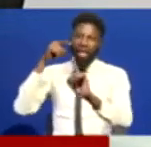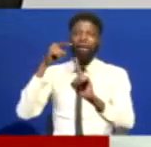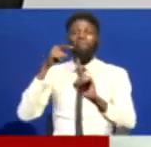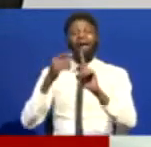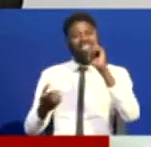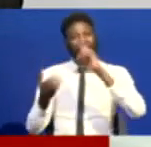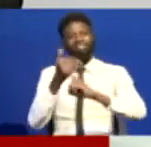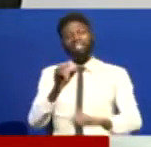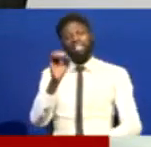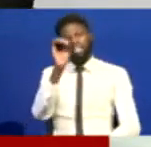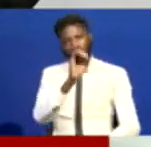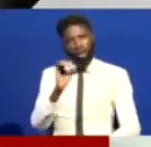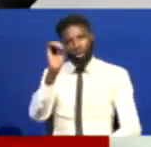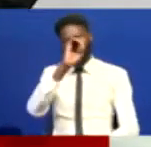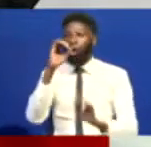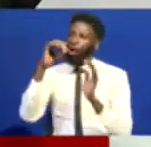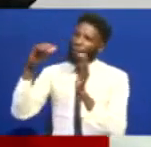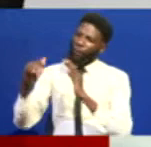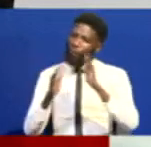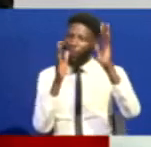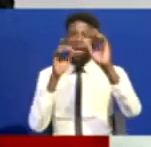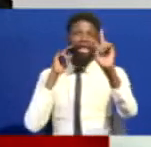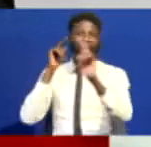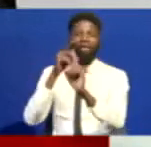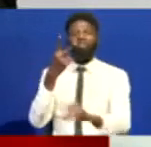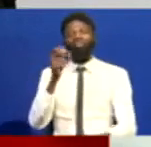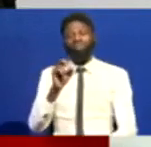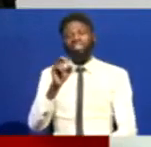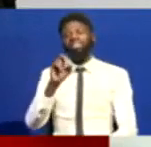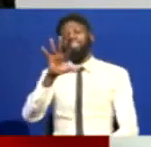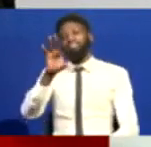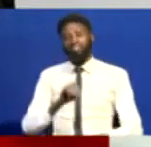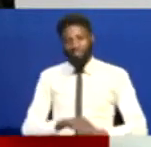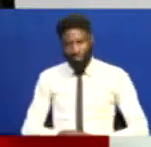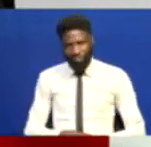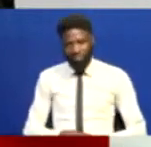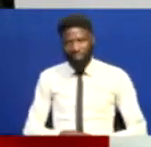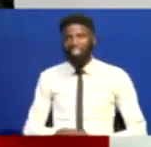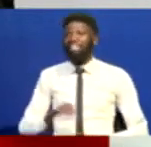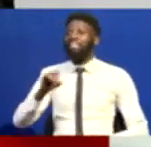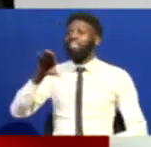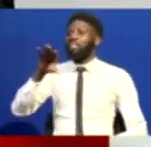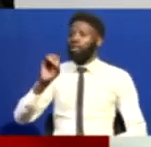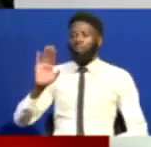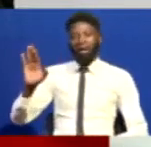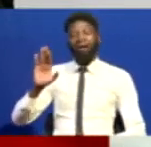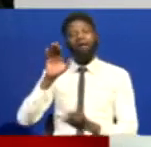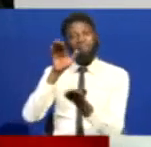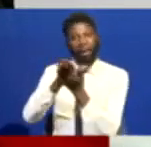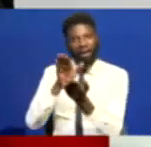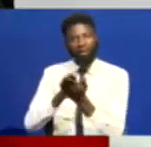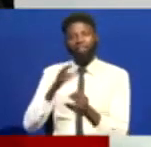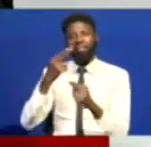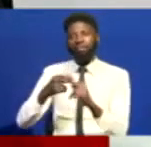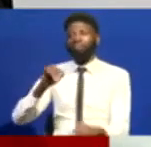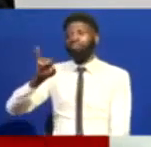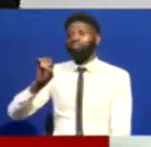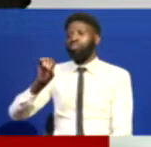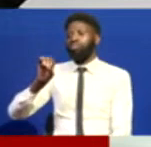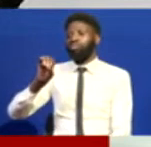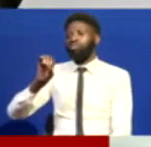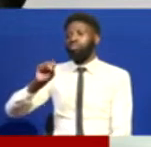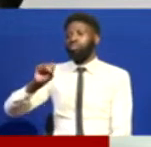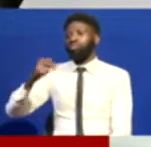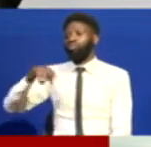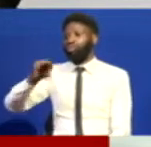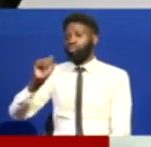by 2050. Stanbic Group Chief Executive Joshua Oigara says the group is also committing 1% of its